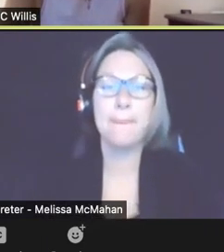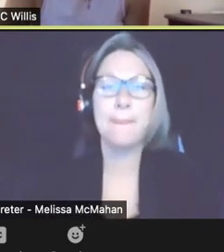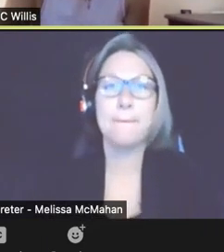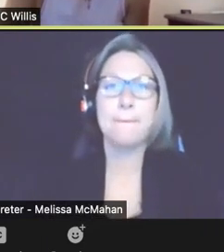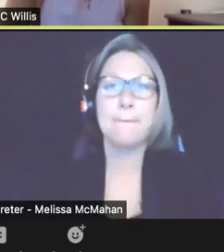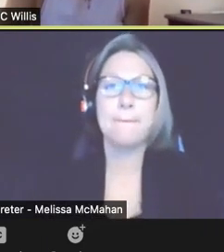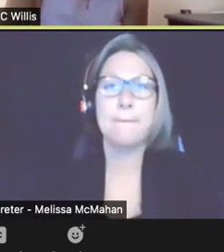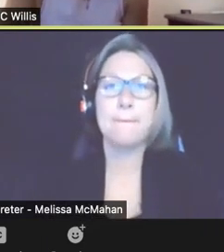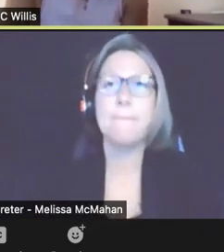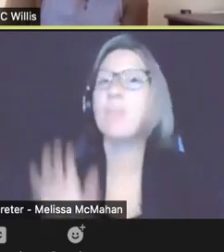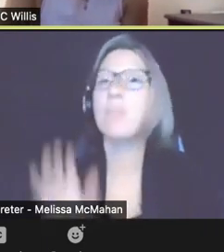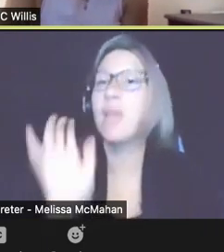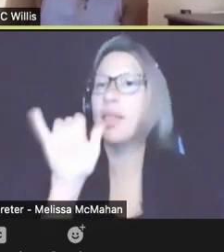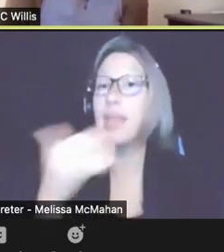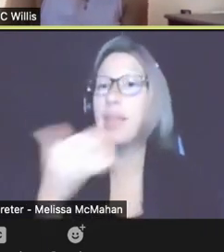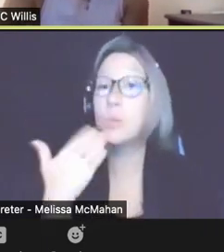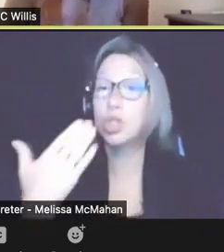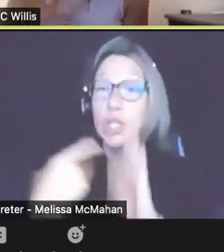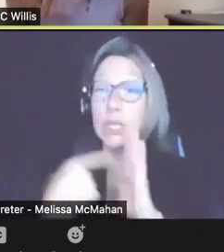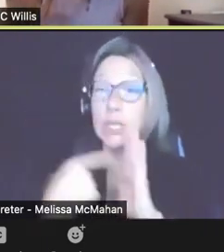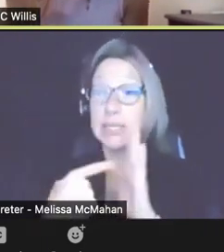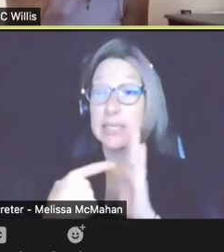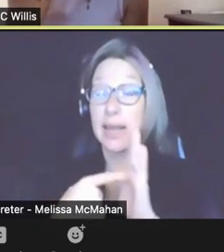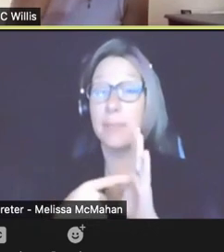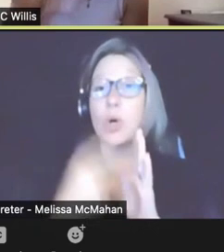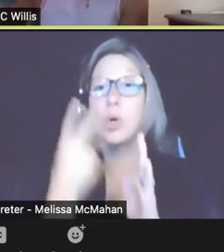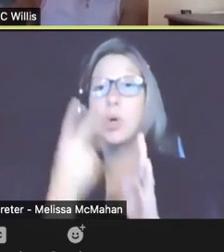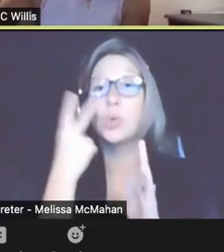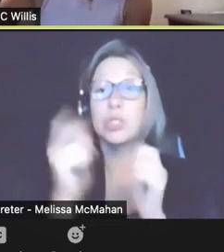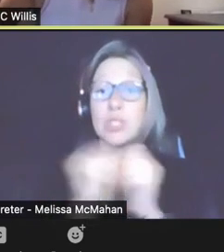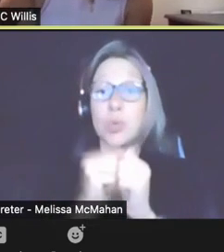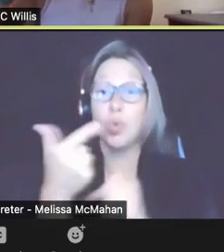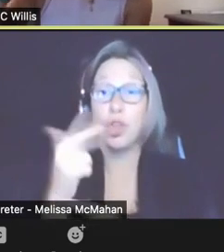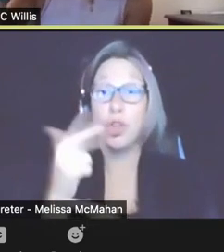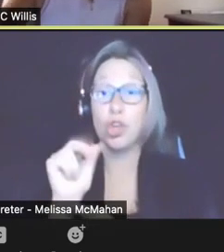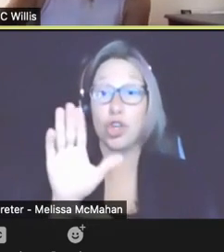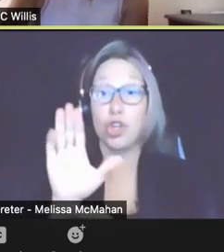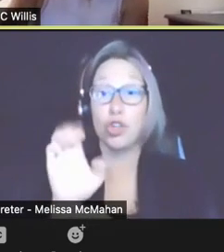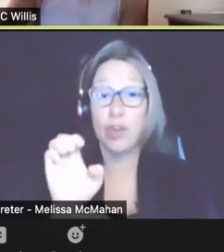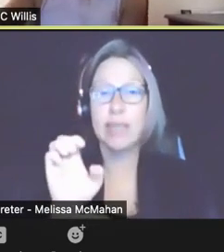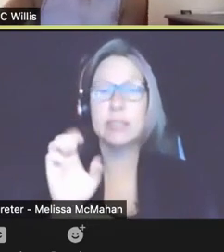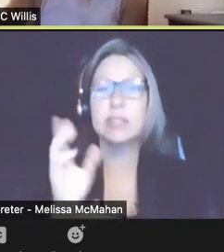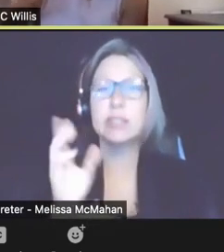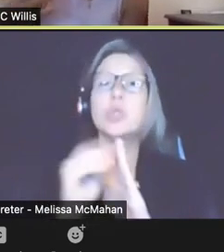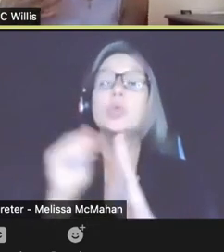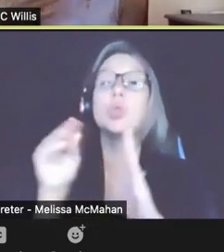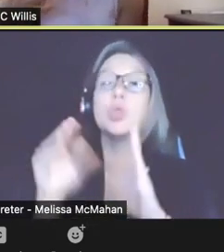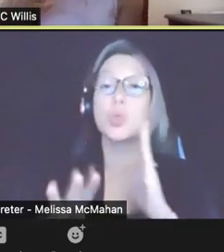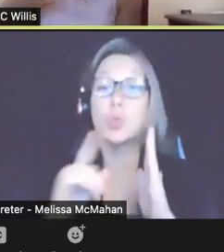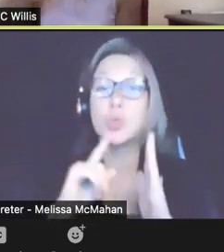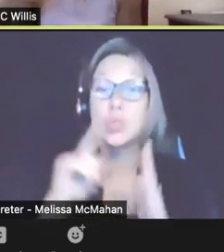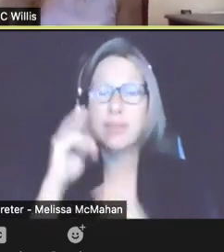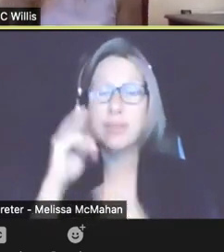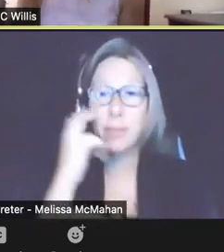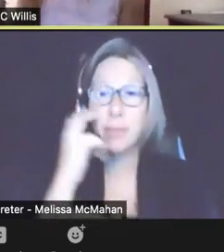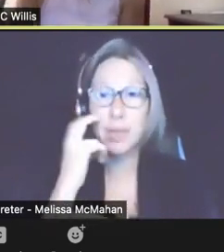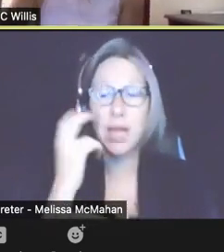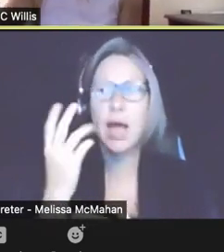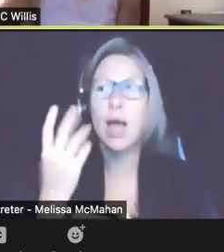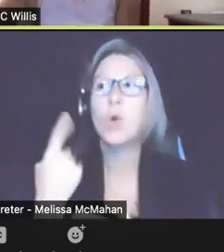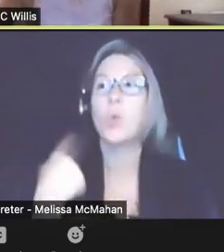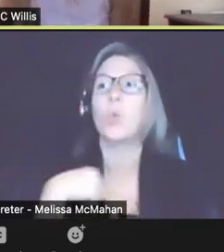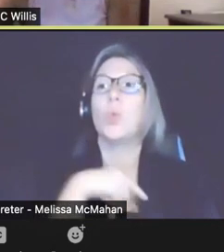And so that was a good example too, as you'll see with Grace, that she, with our students who are deafblind, like I talked about before, we kind of